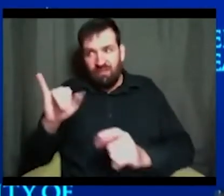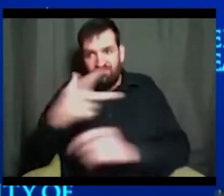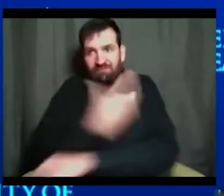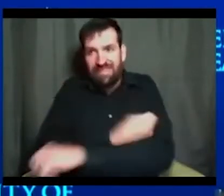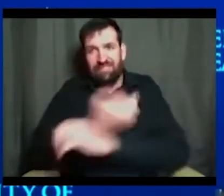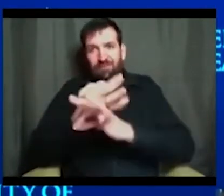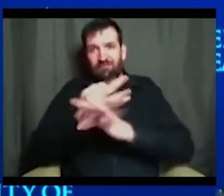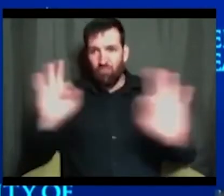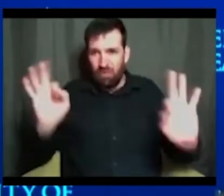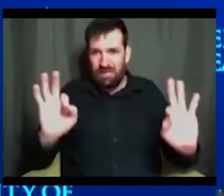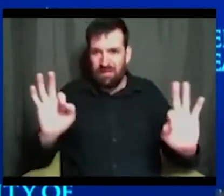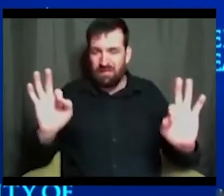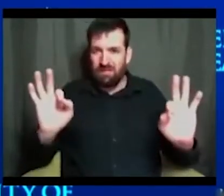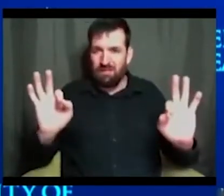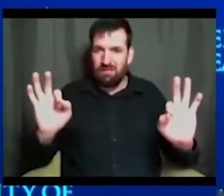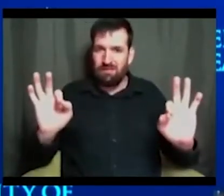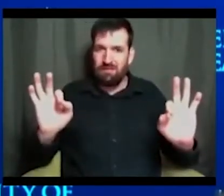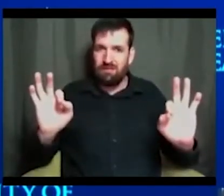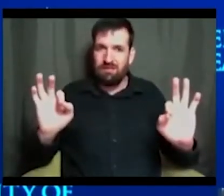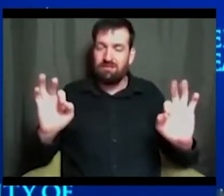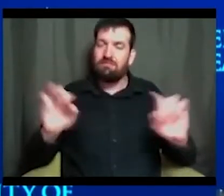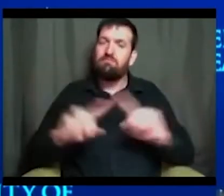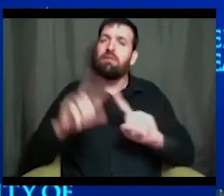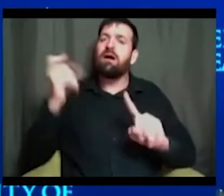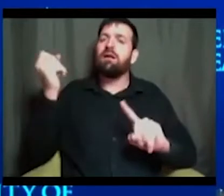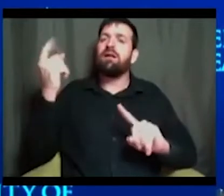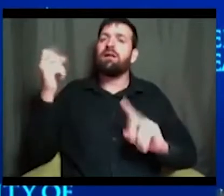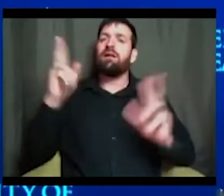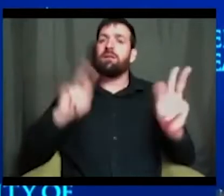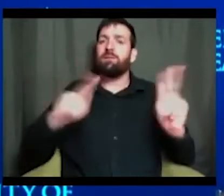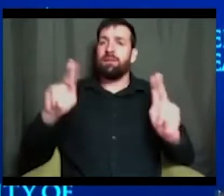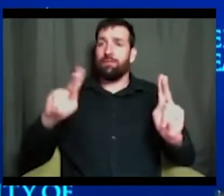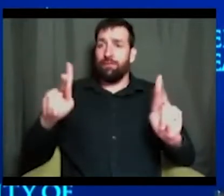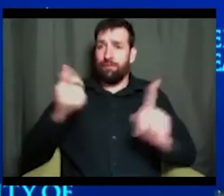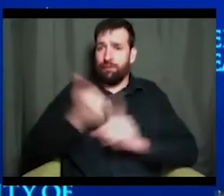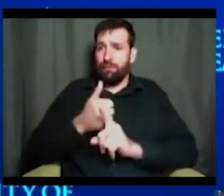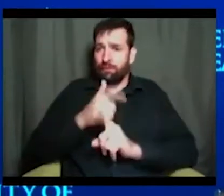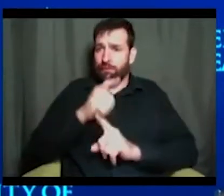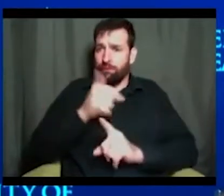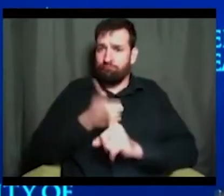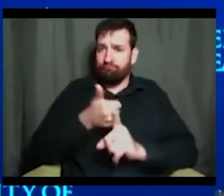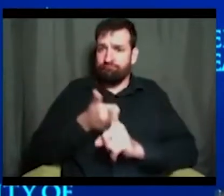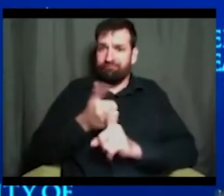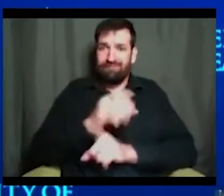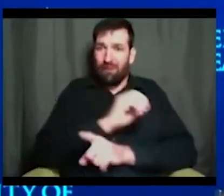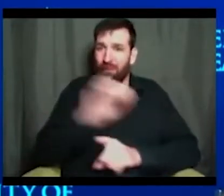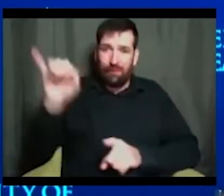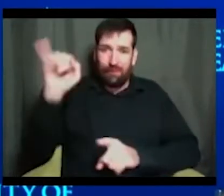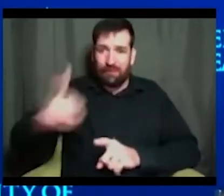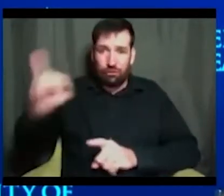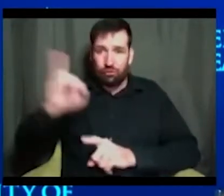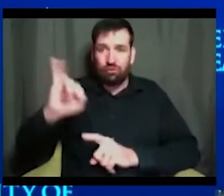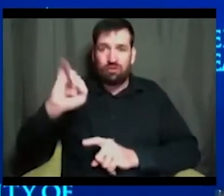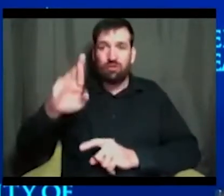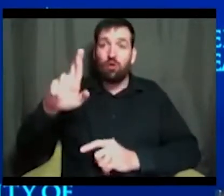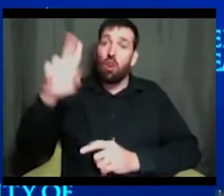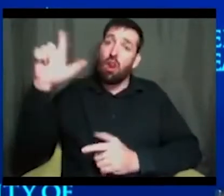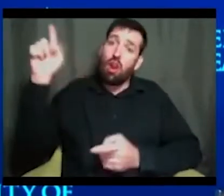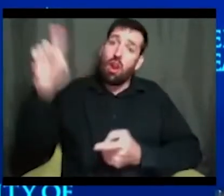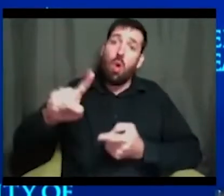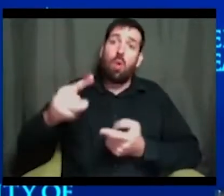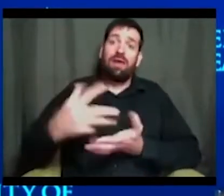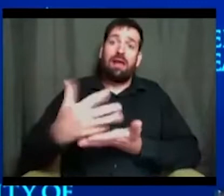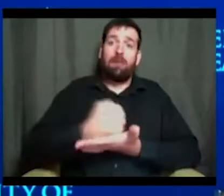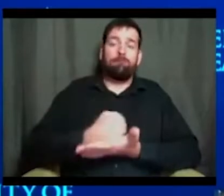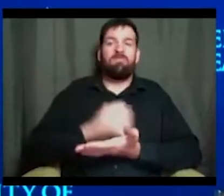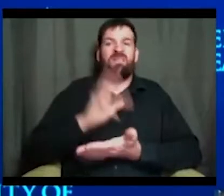you can go and get a free vaccine, but people that aren't insured or people that are lower income, they have more complicated lives, right? A lot of these